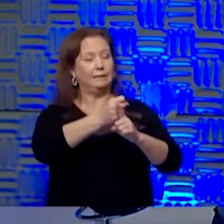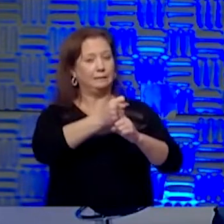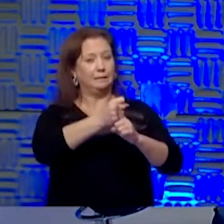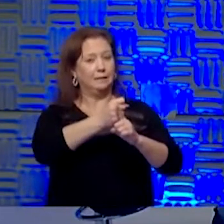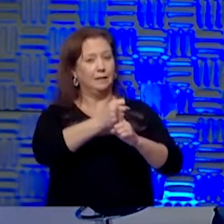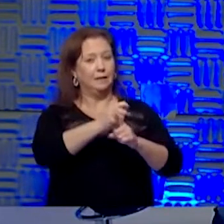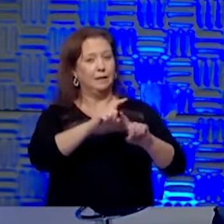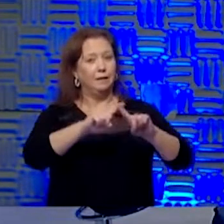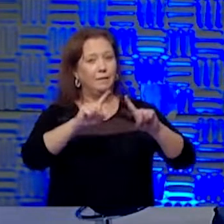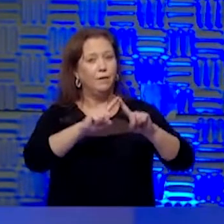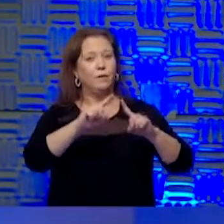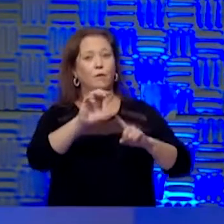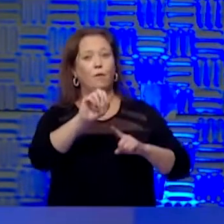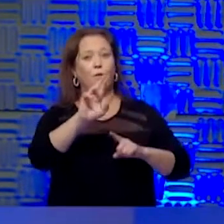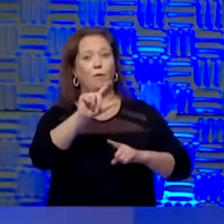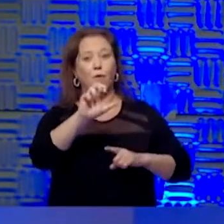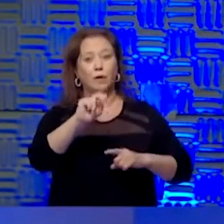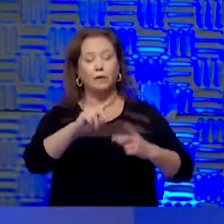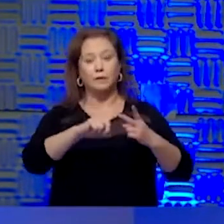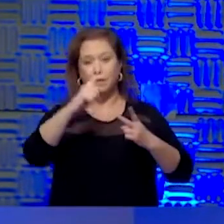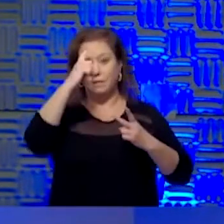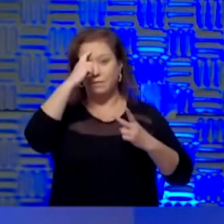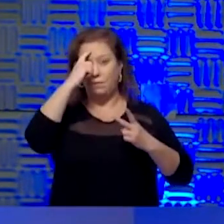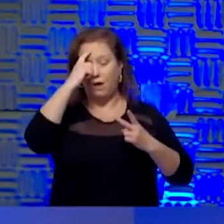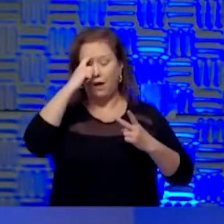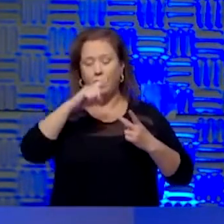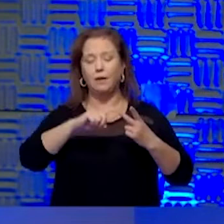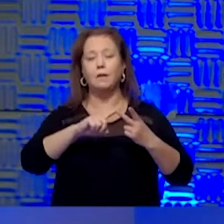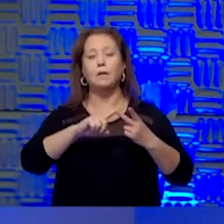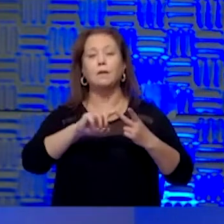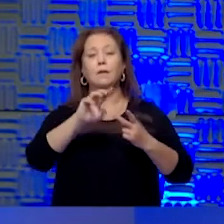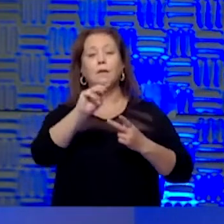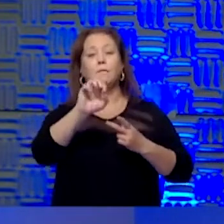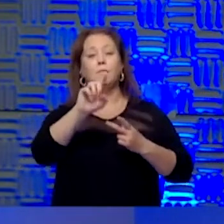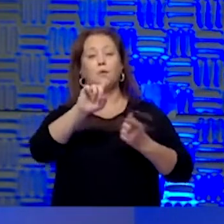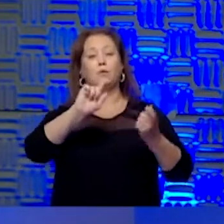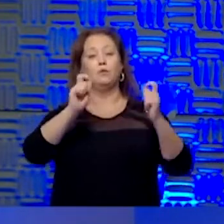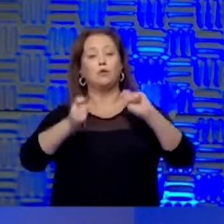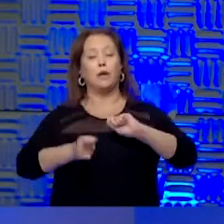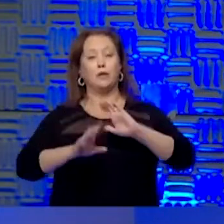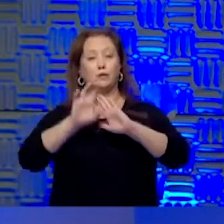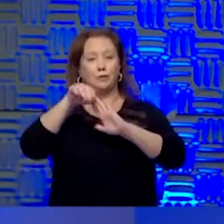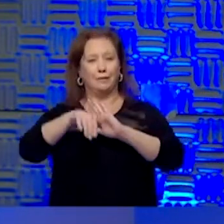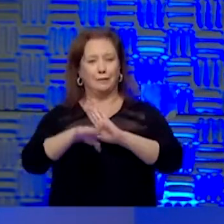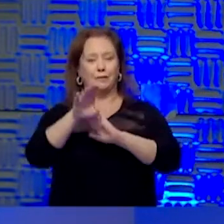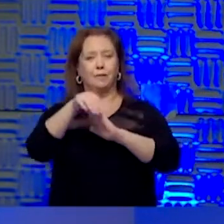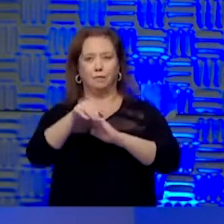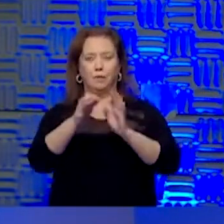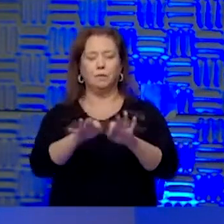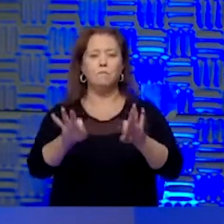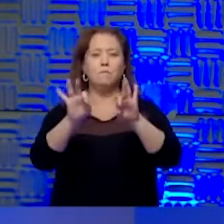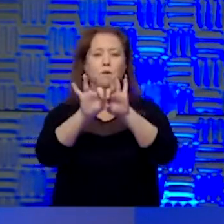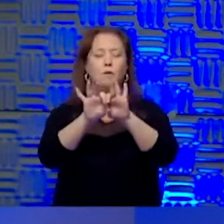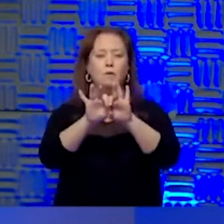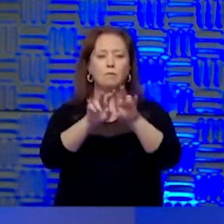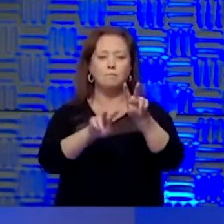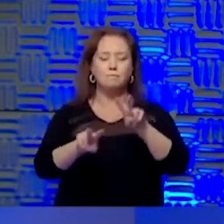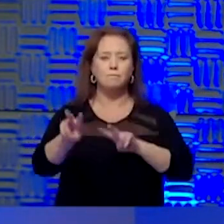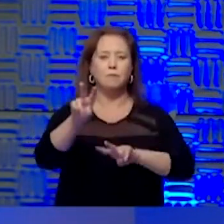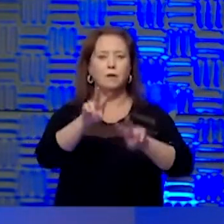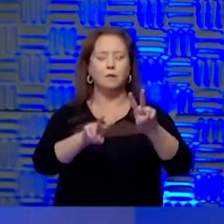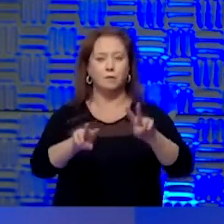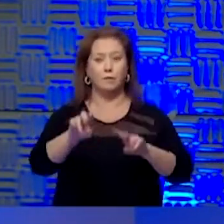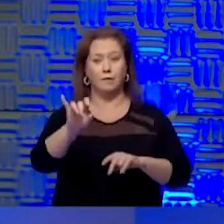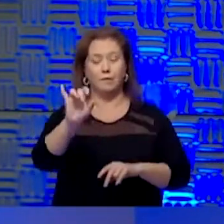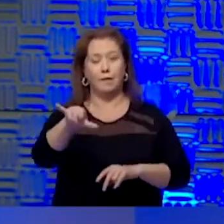organs. The brain is one of them. Mood changes are very important. We know, and we've said that since day one. It's important to monitor not